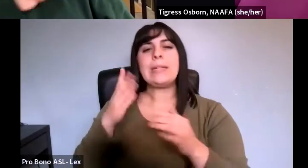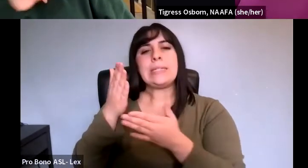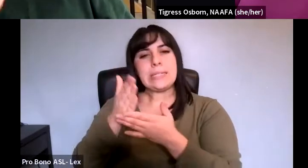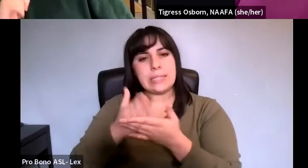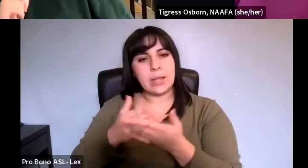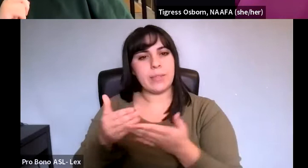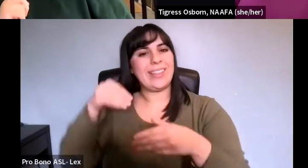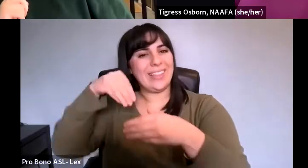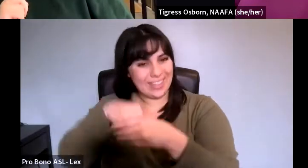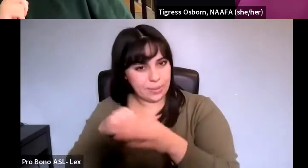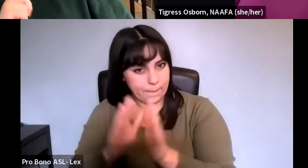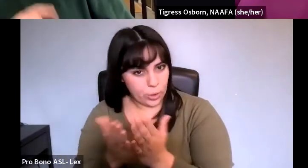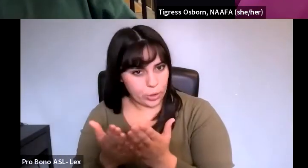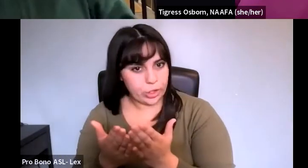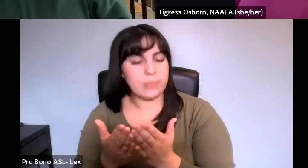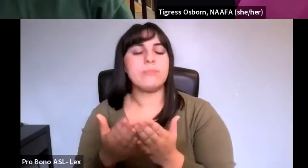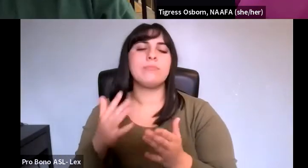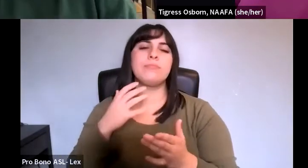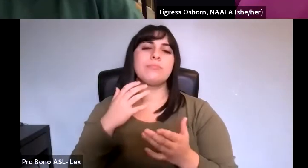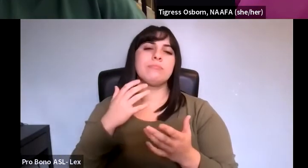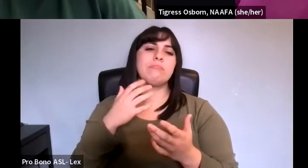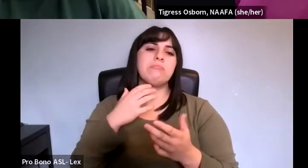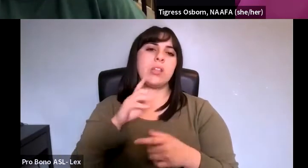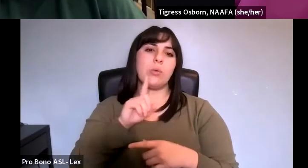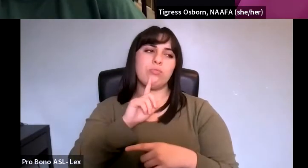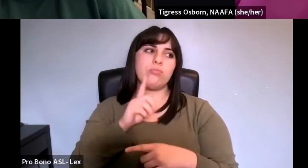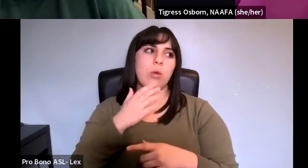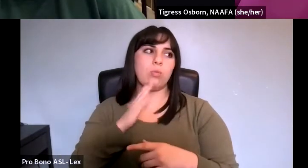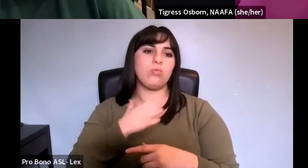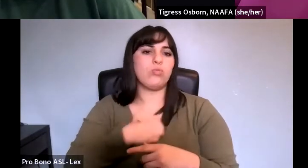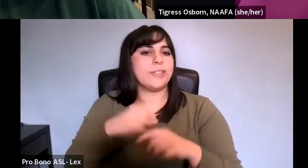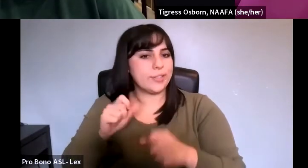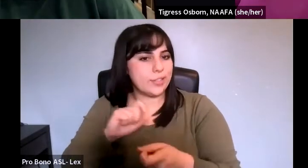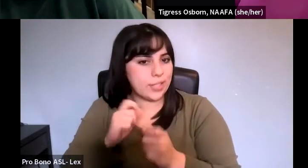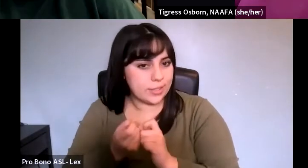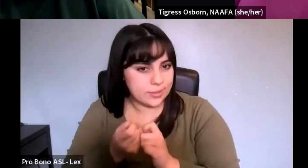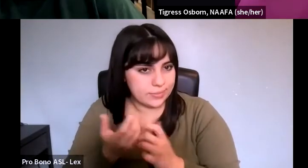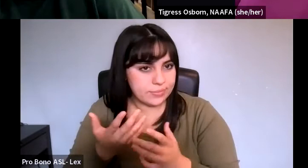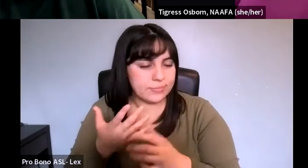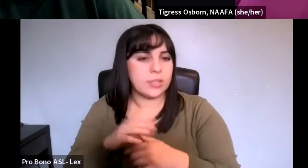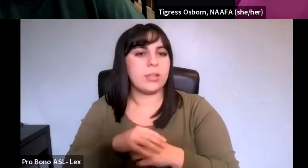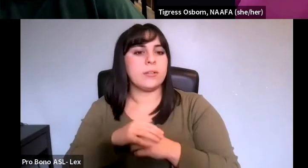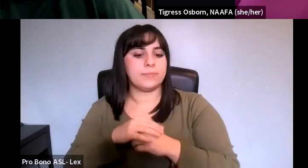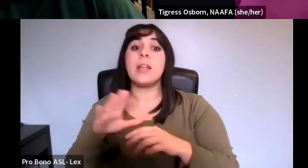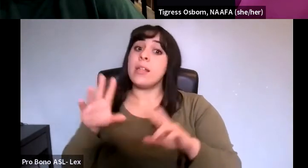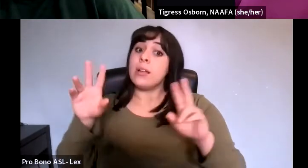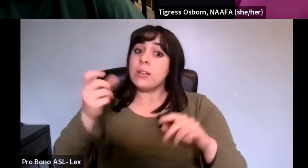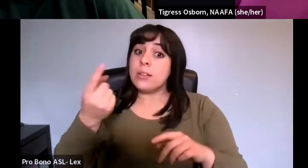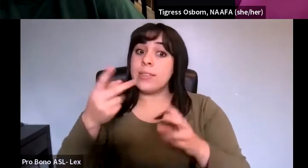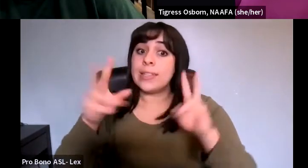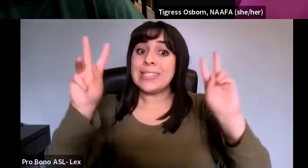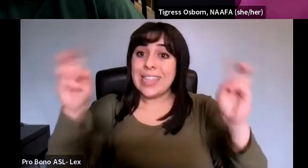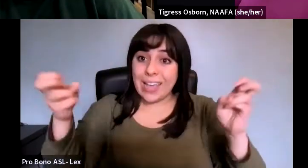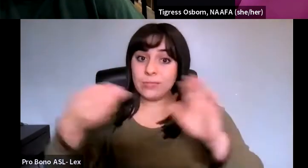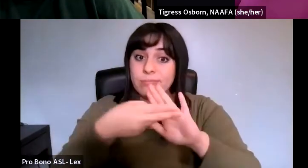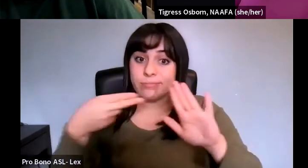that I don't think would have affected in a bad way. So with the title, I wanted to call it